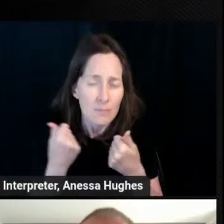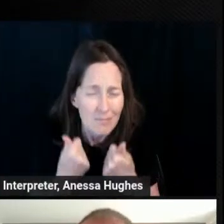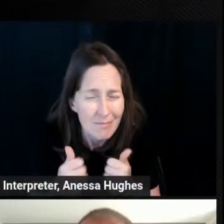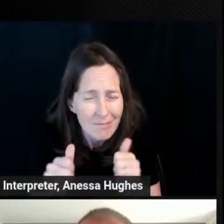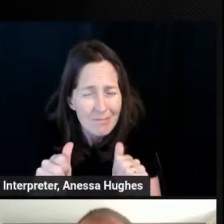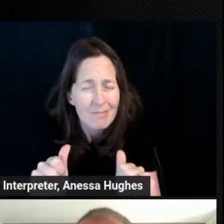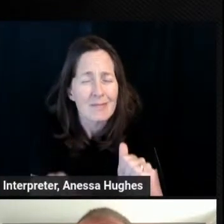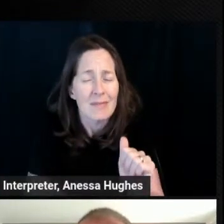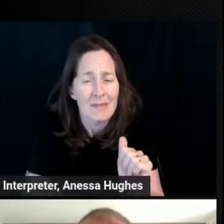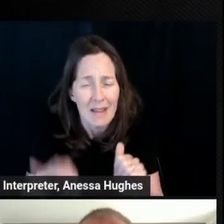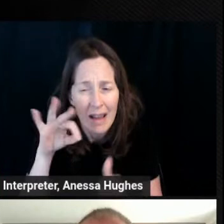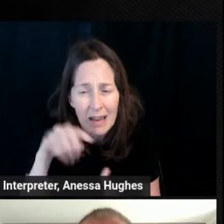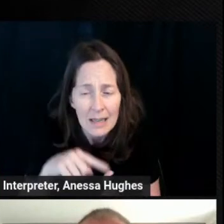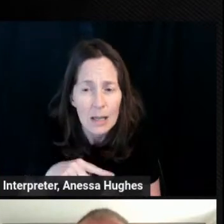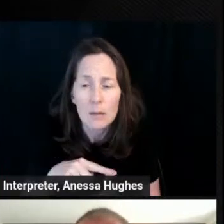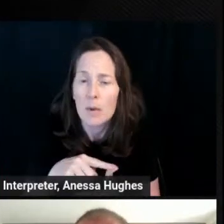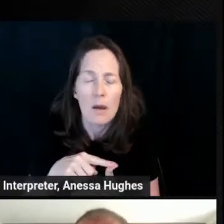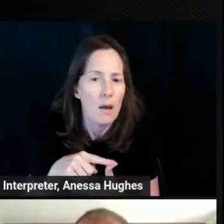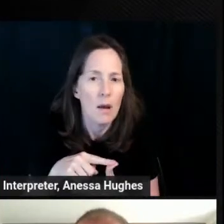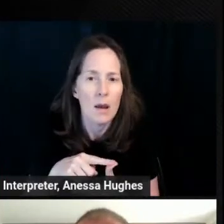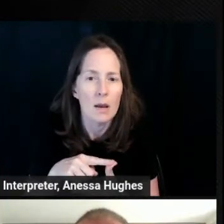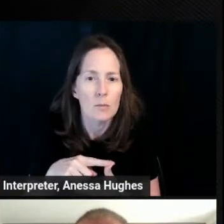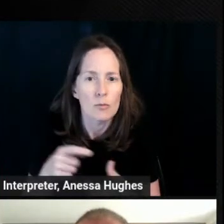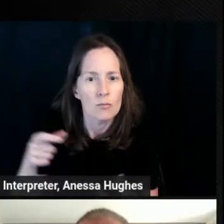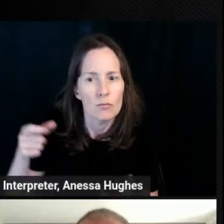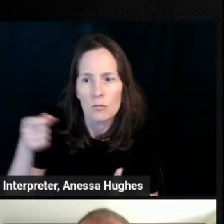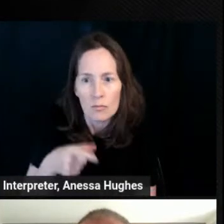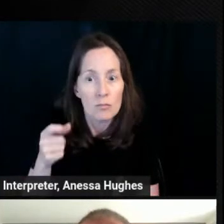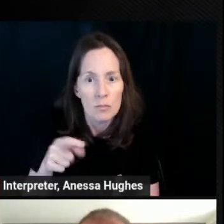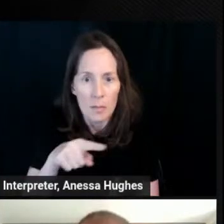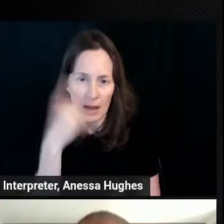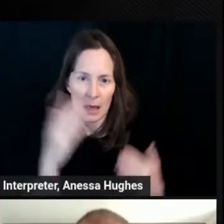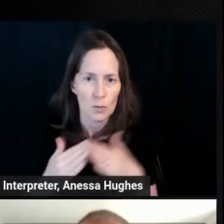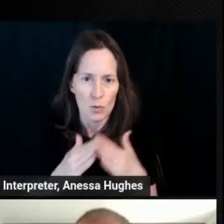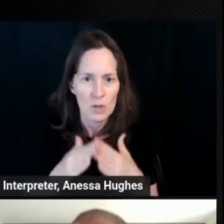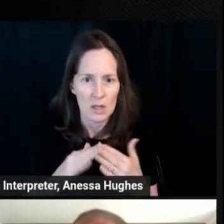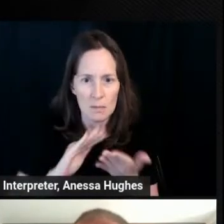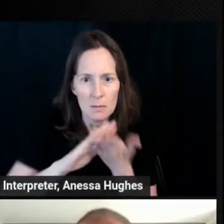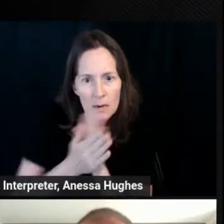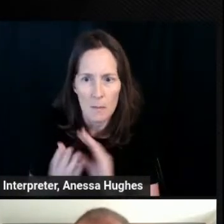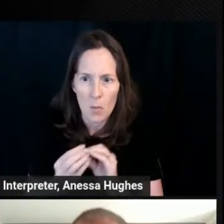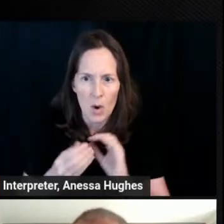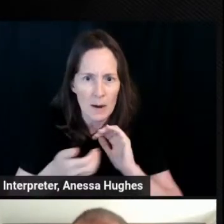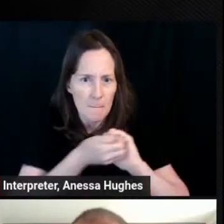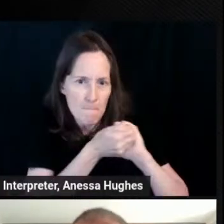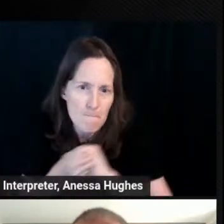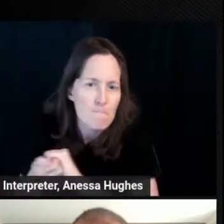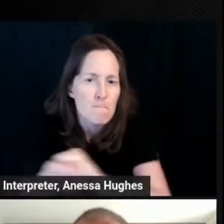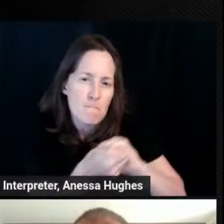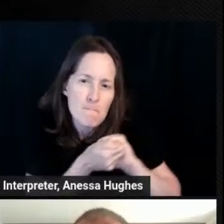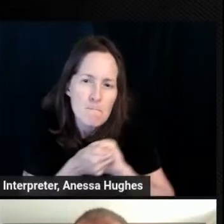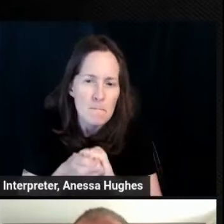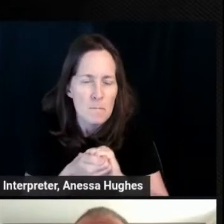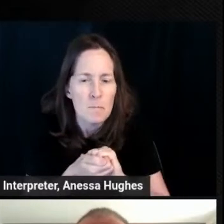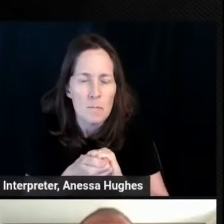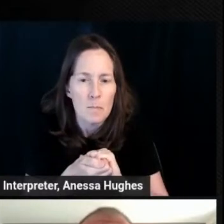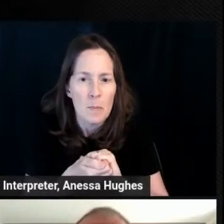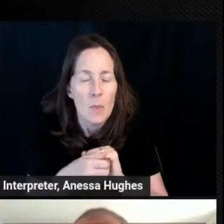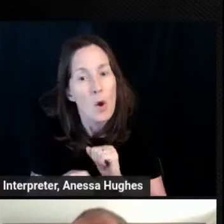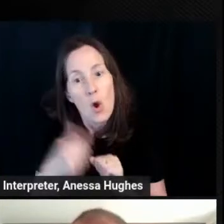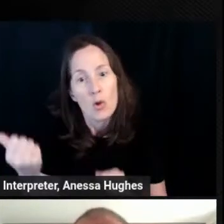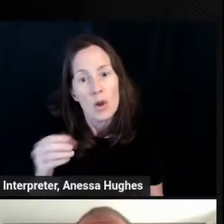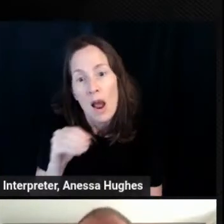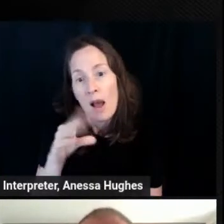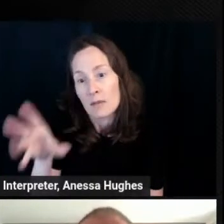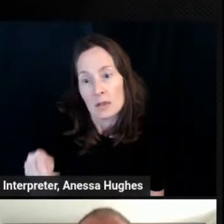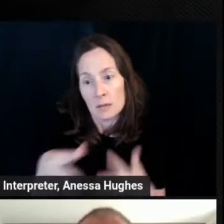Black communities across the free states, inspiring African Americans to embrace